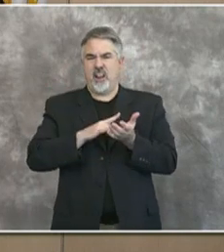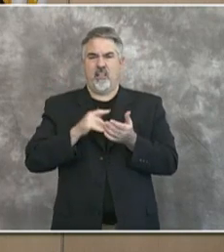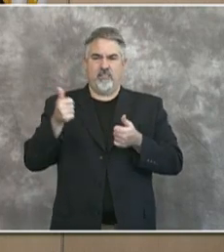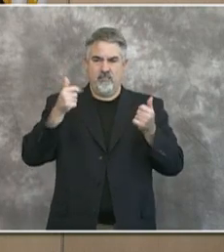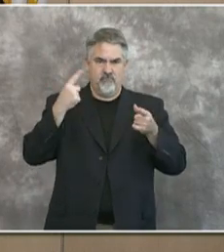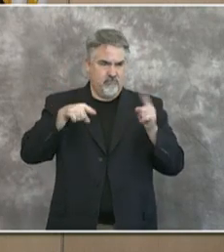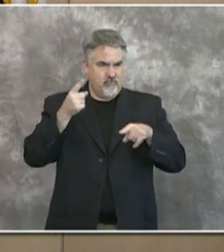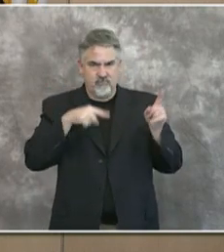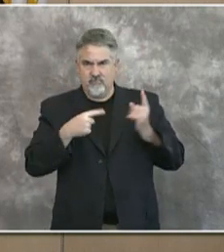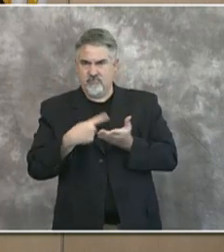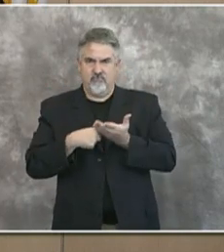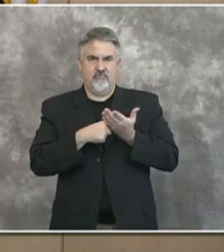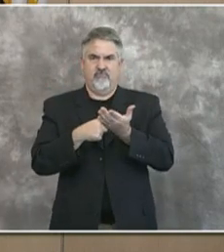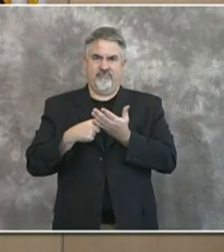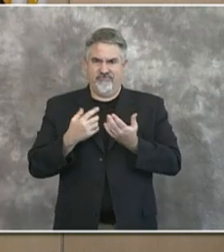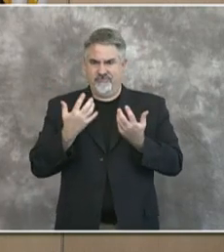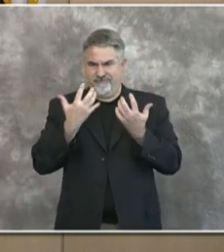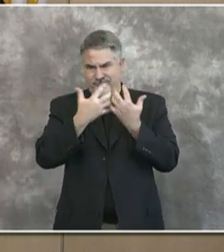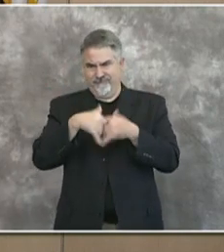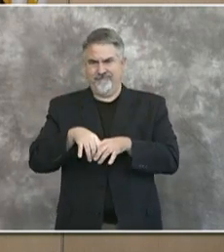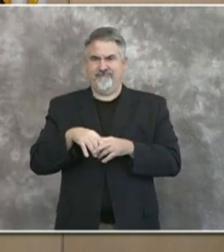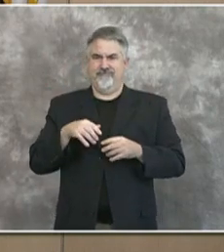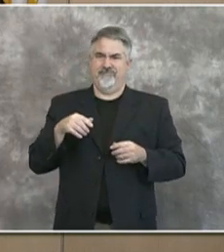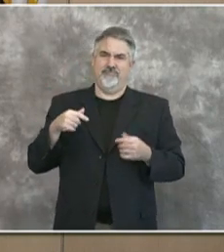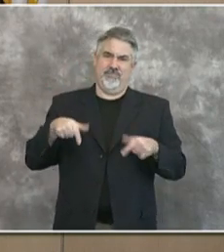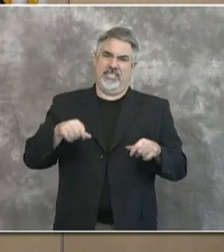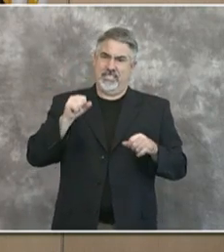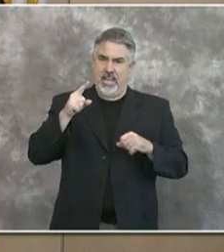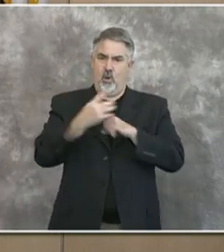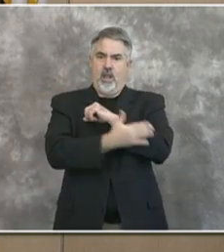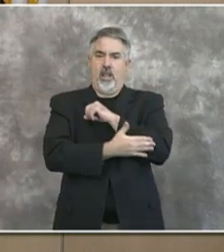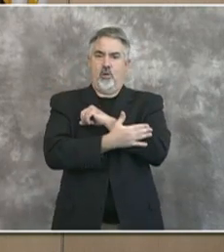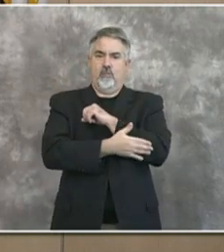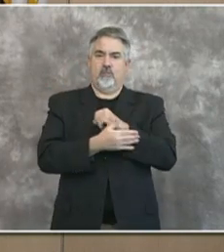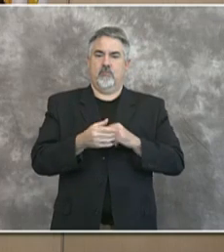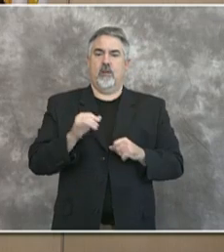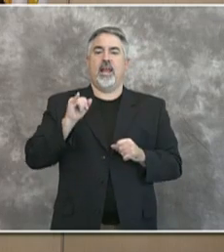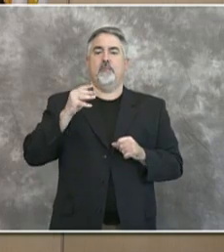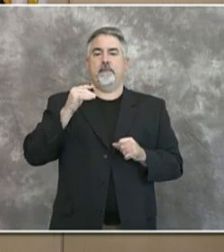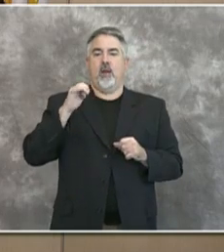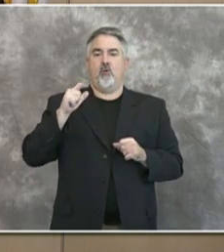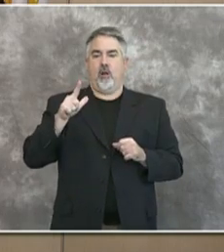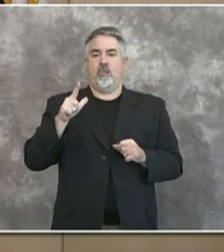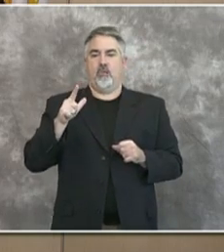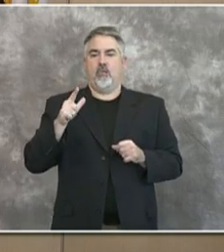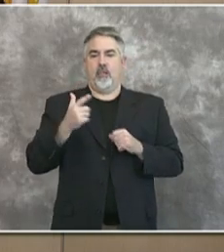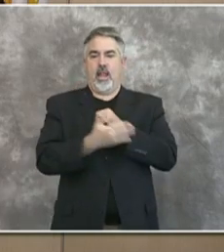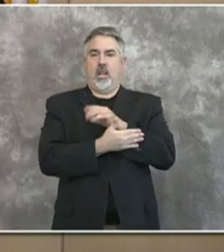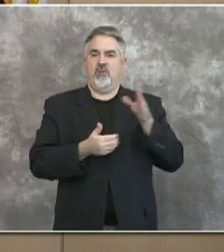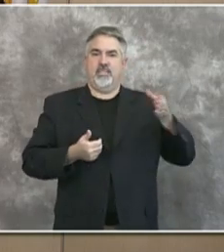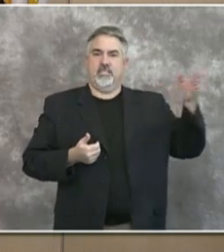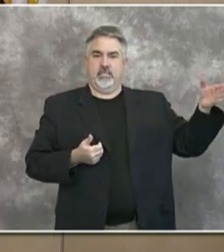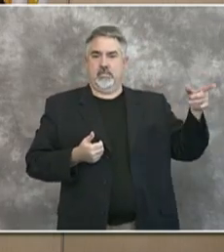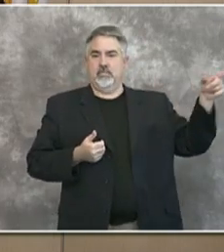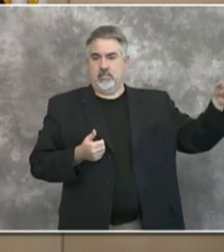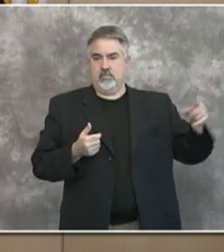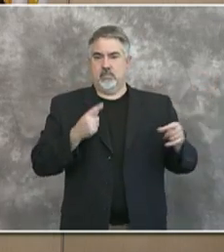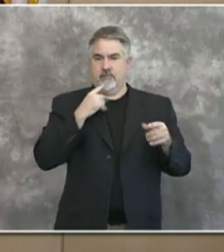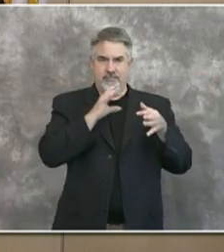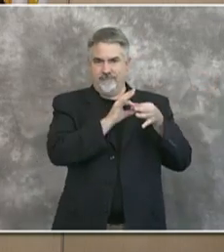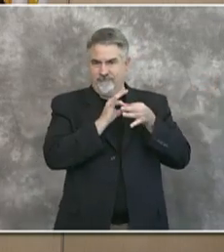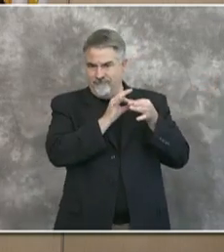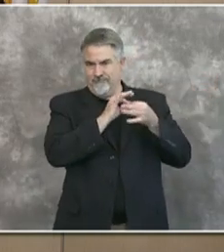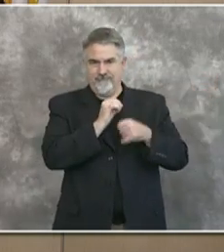Hospital Association of San Diego and Imperial counties for their support to work with hospital laboratory directors